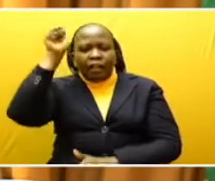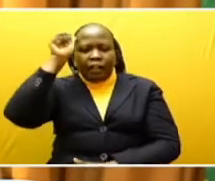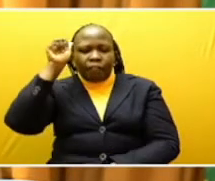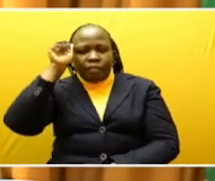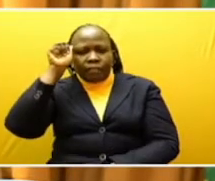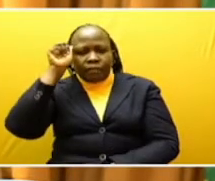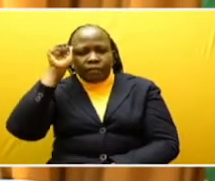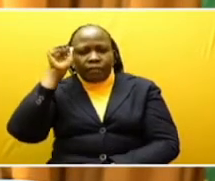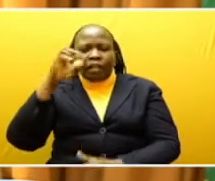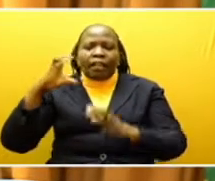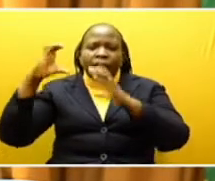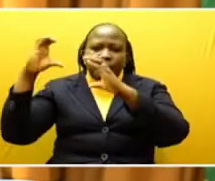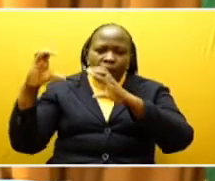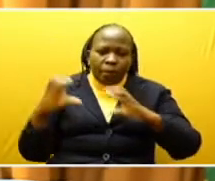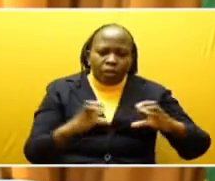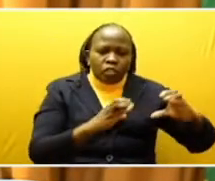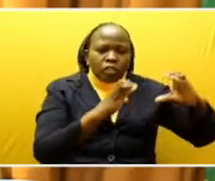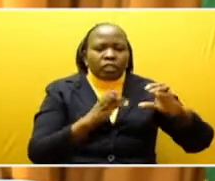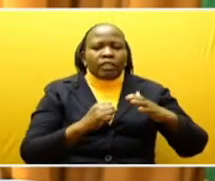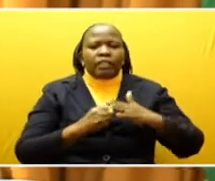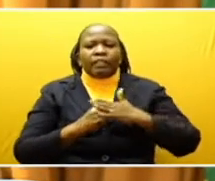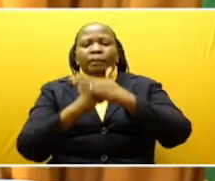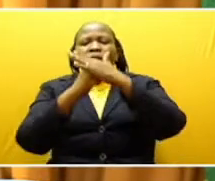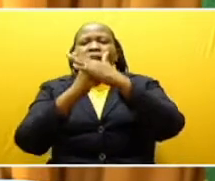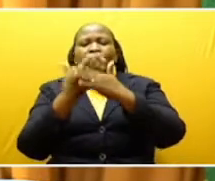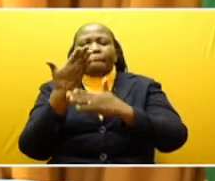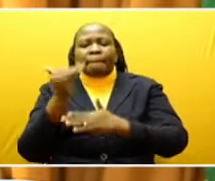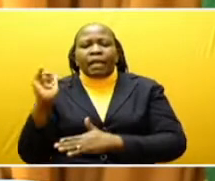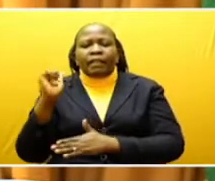The motion was supported by an affidavit